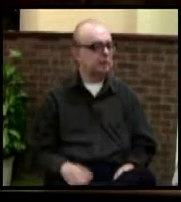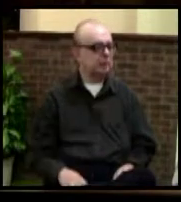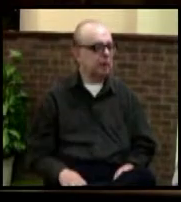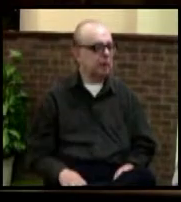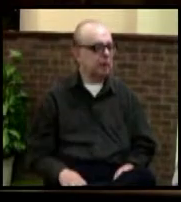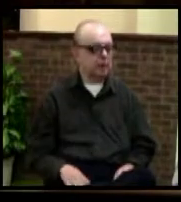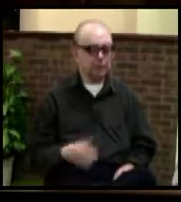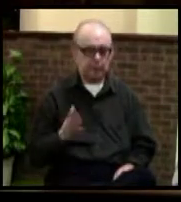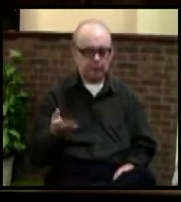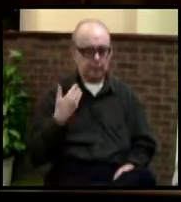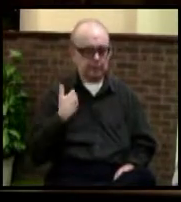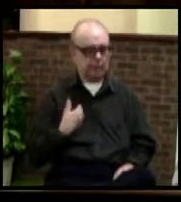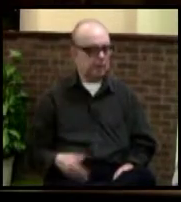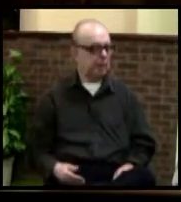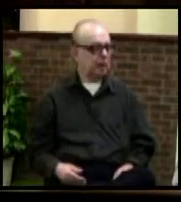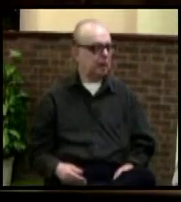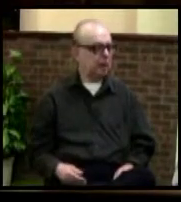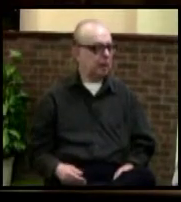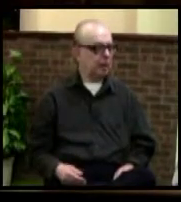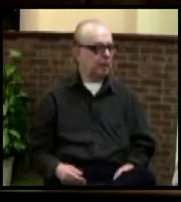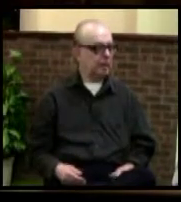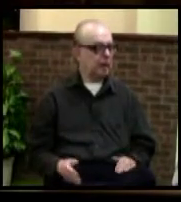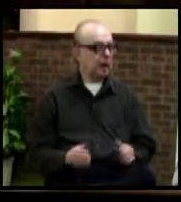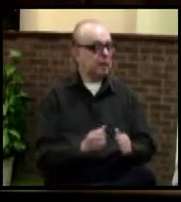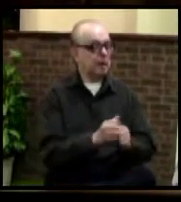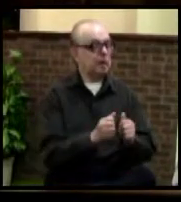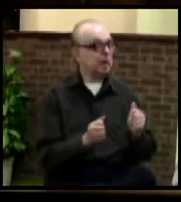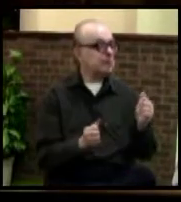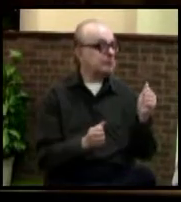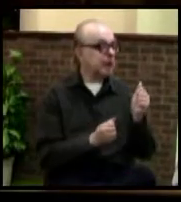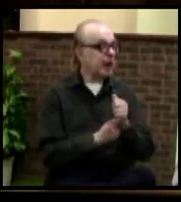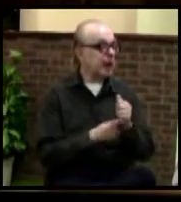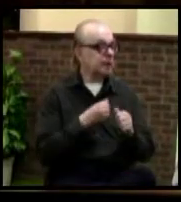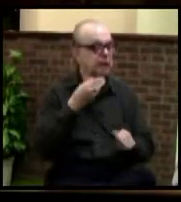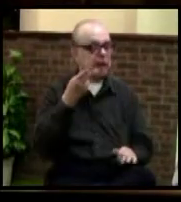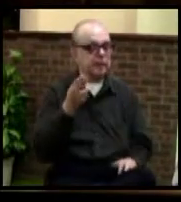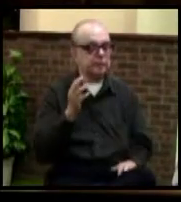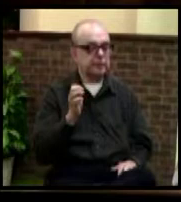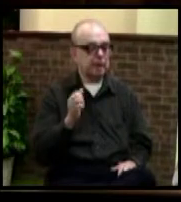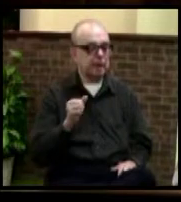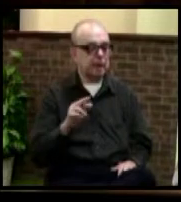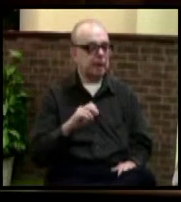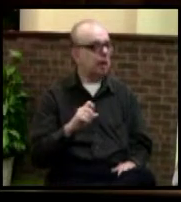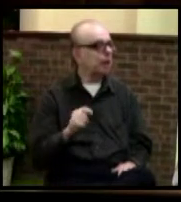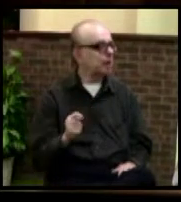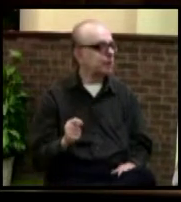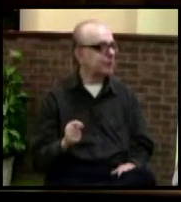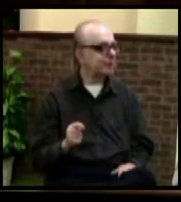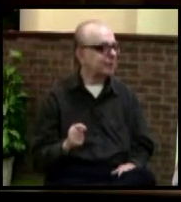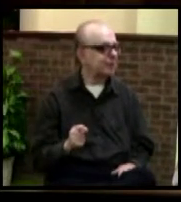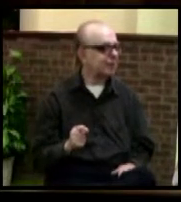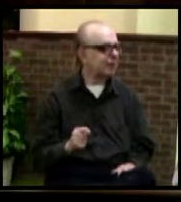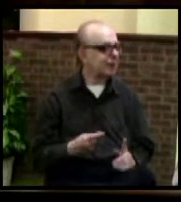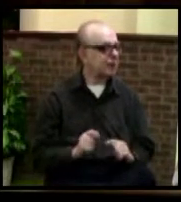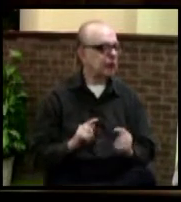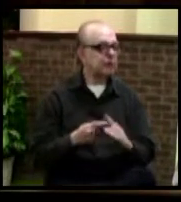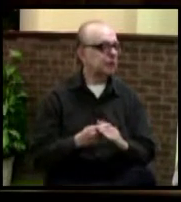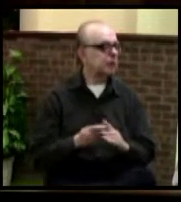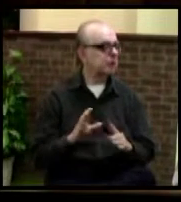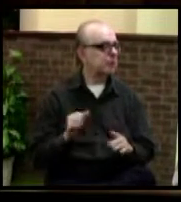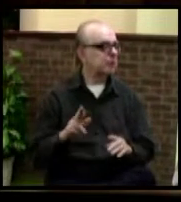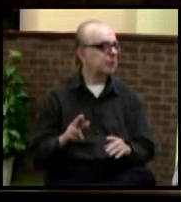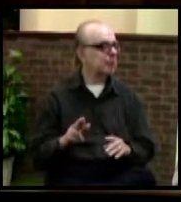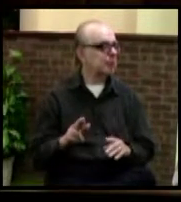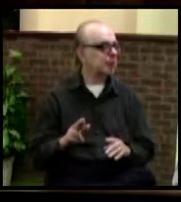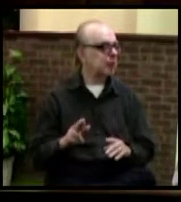looks great. And here I am right behind the hearse. And I start my car up. And all of a